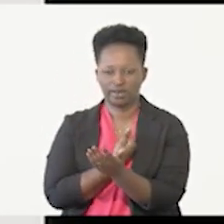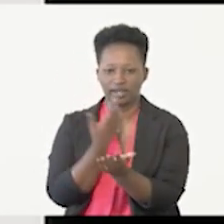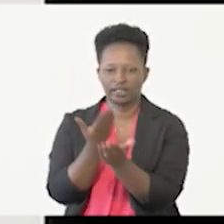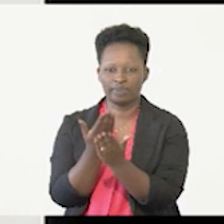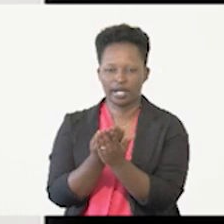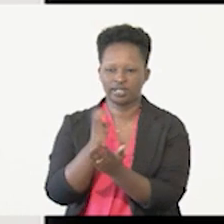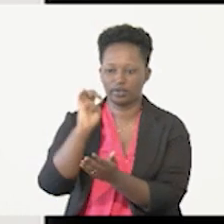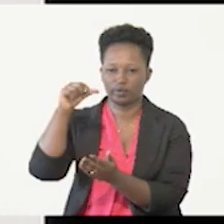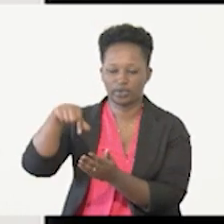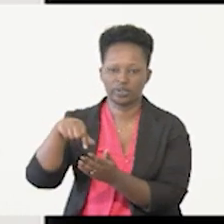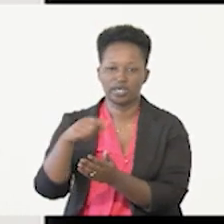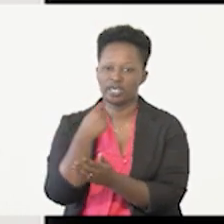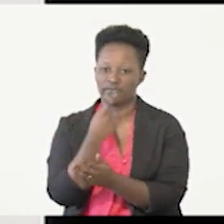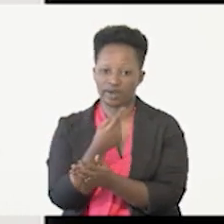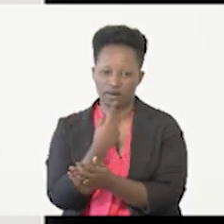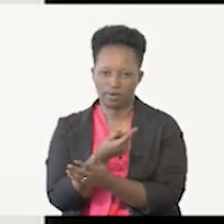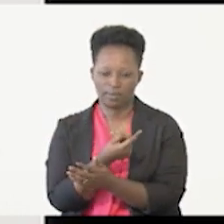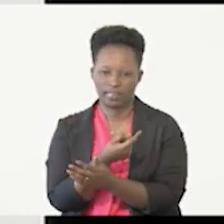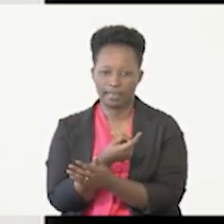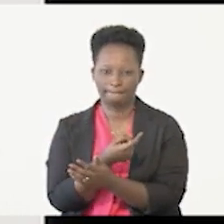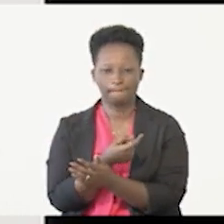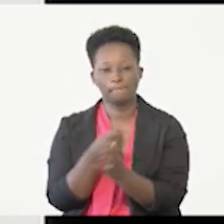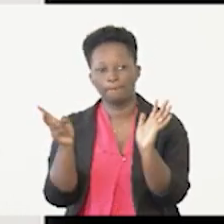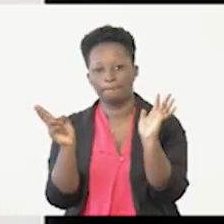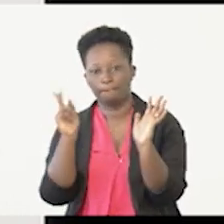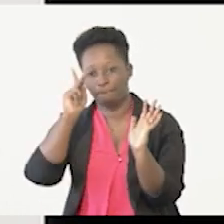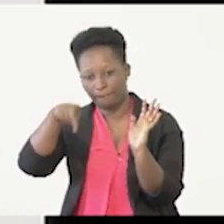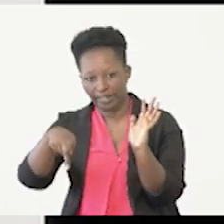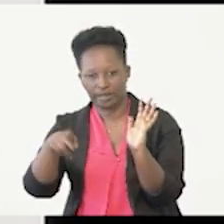A firm has a demand equation of P equaling